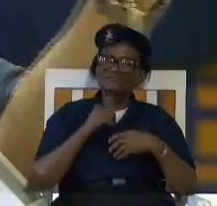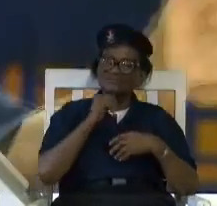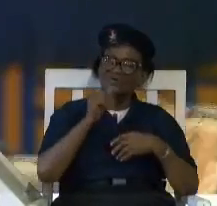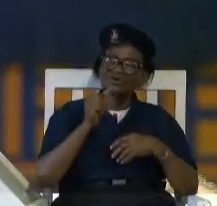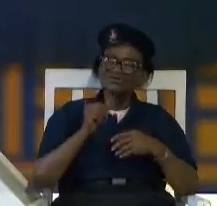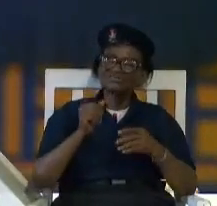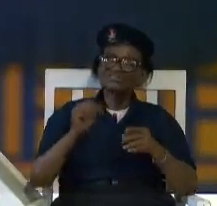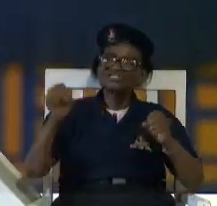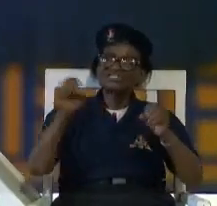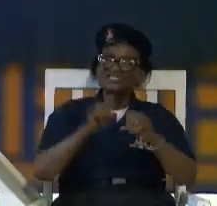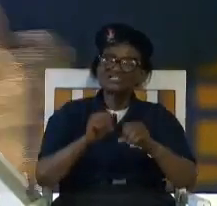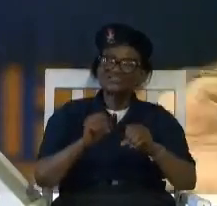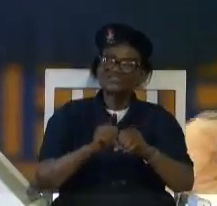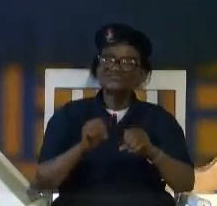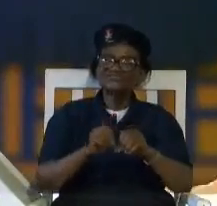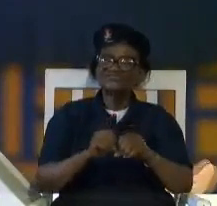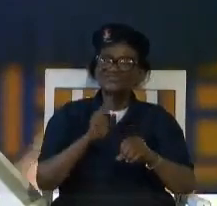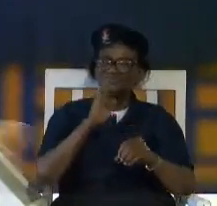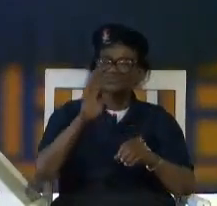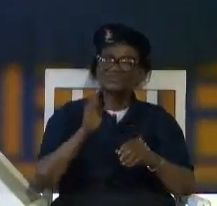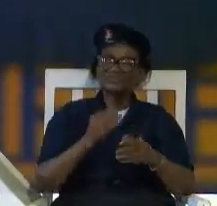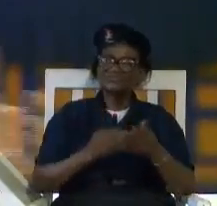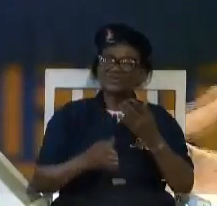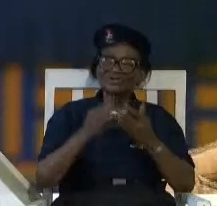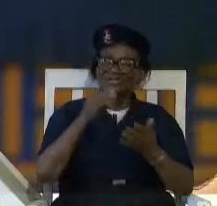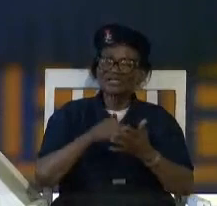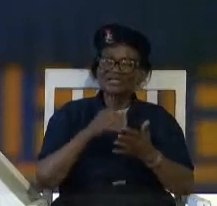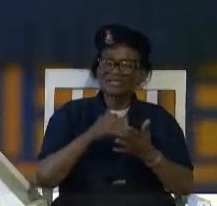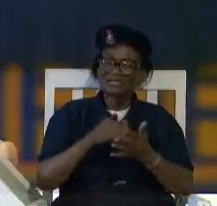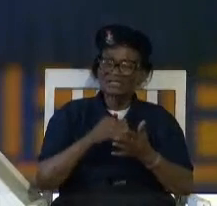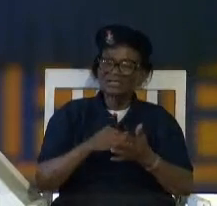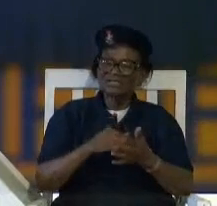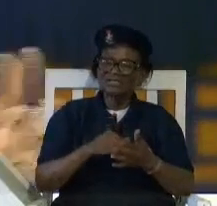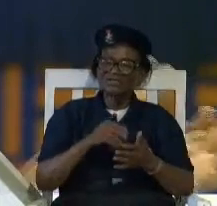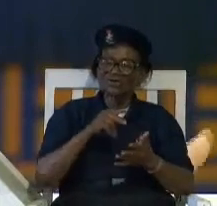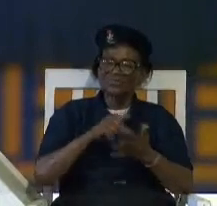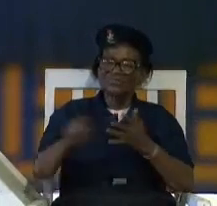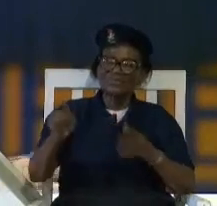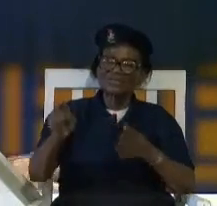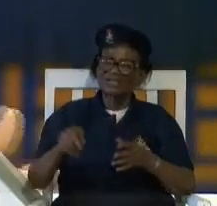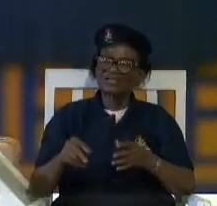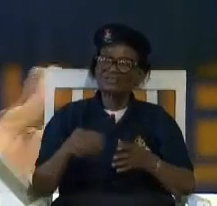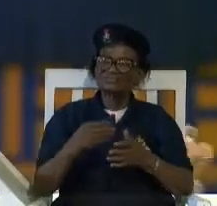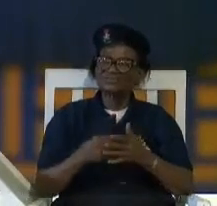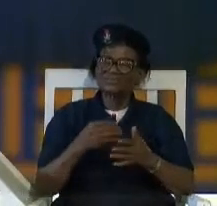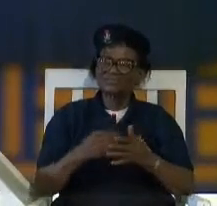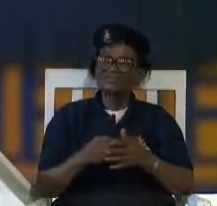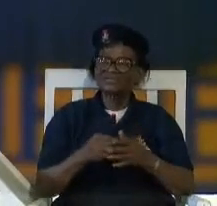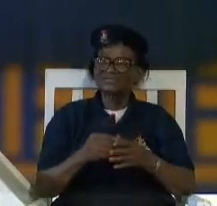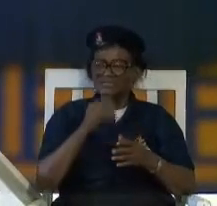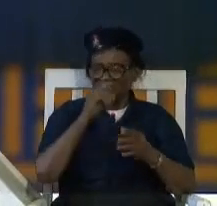Who claim to be born again and we are so living our life as we like.